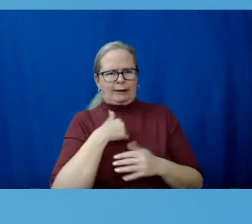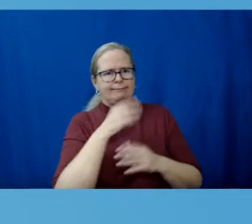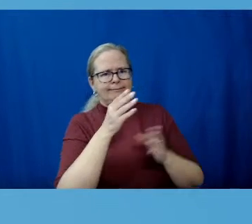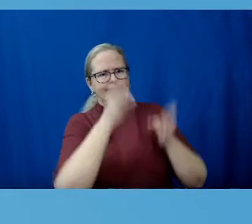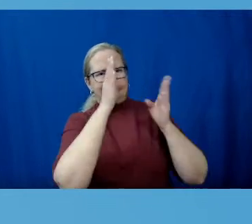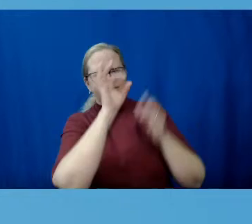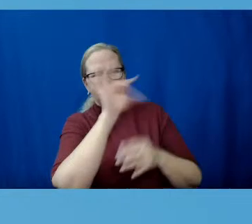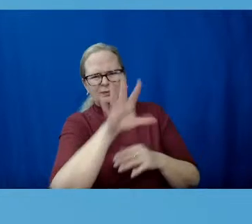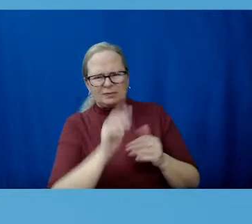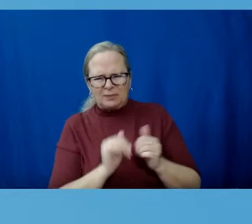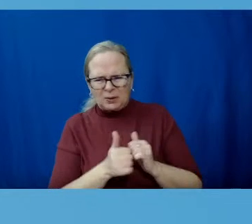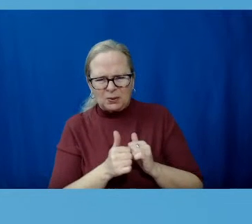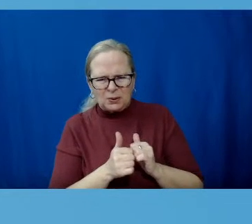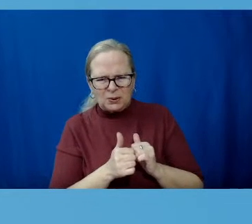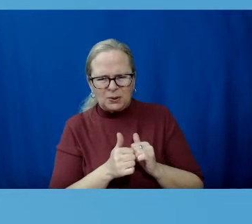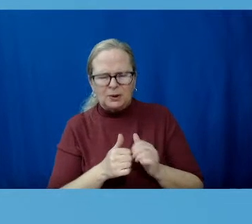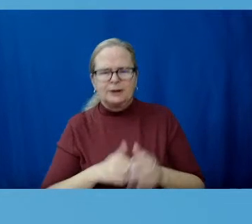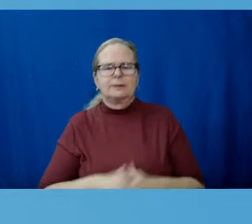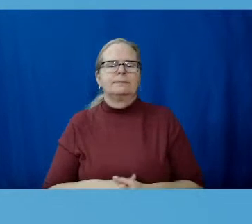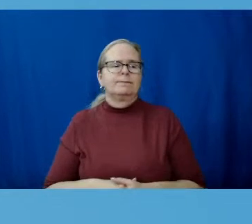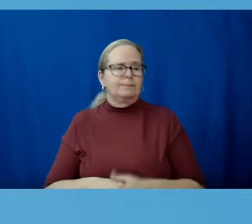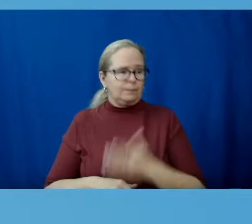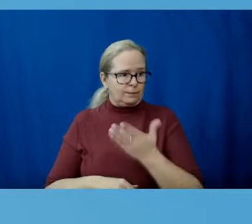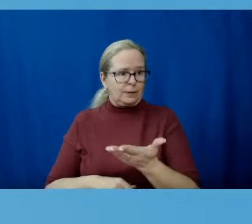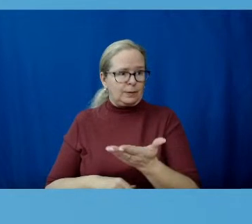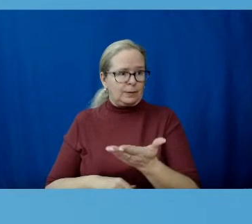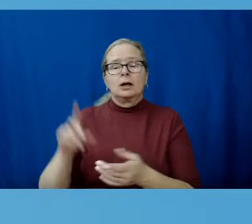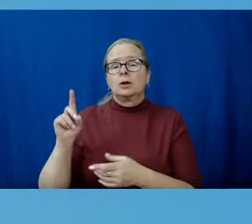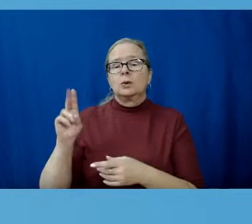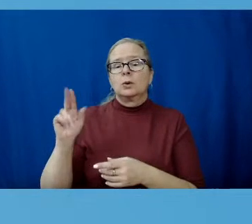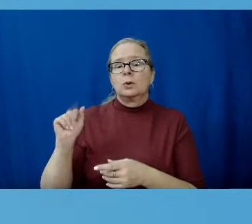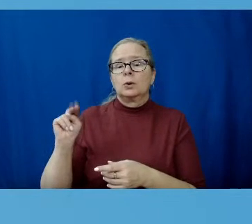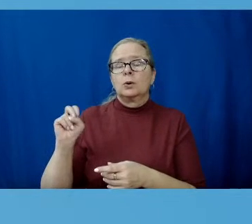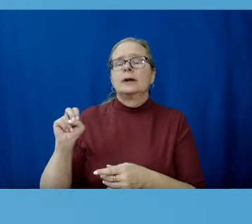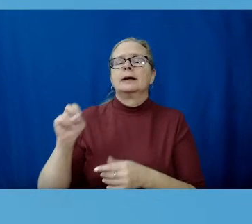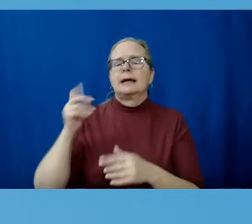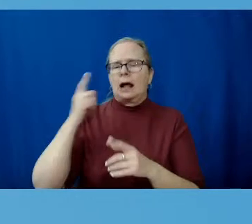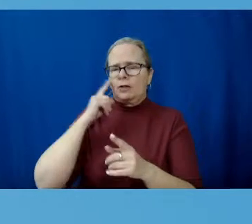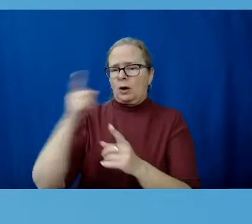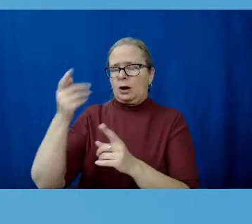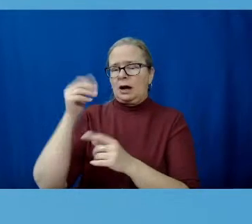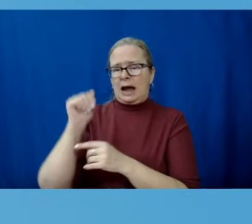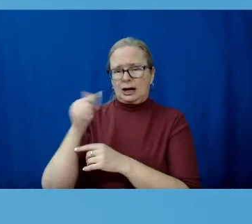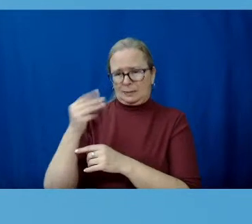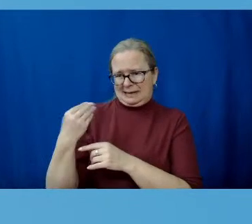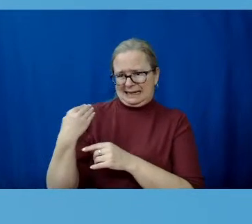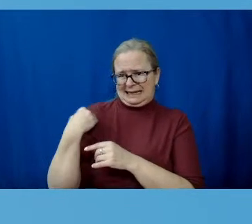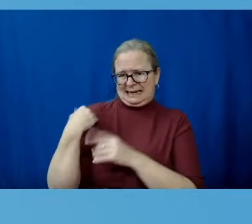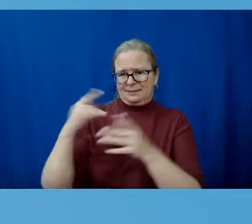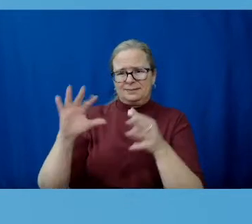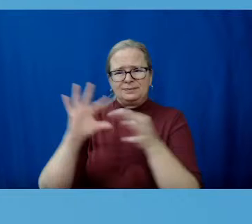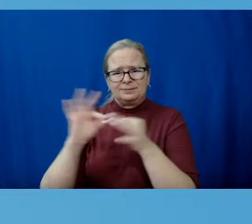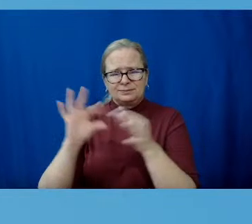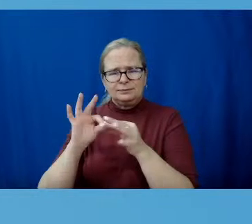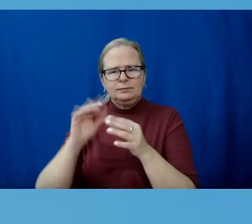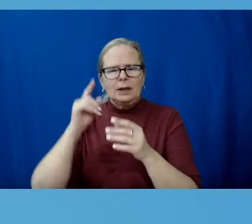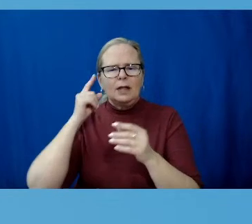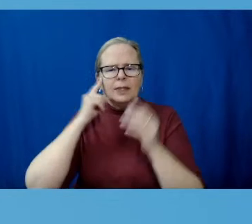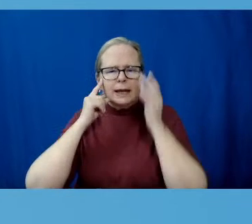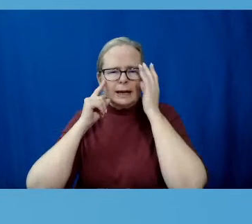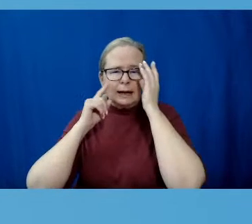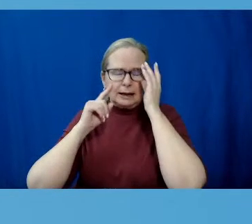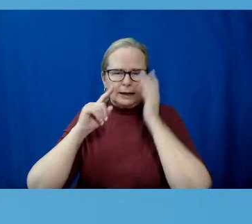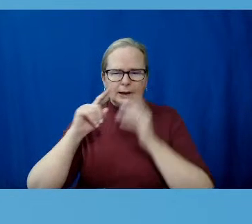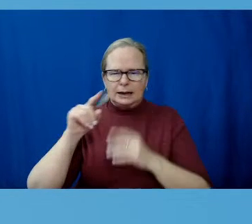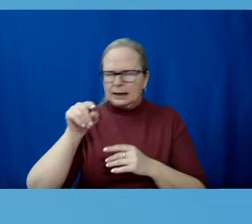in Leela Ahir's riding, there were some real shenanigans that went on, and the entire board was replaced by